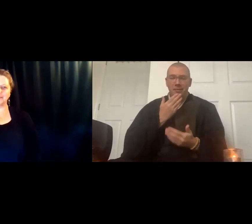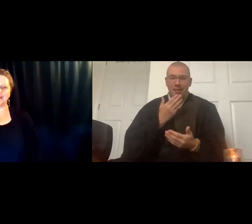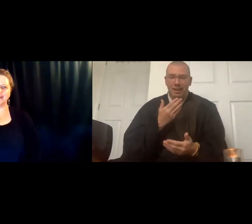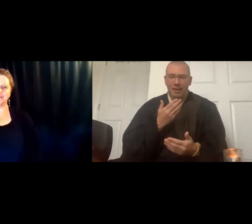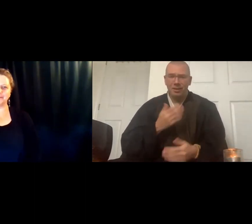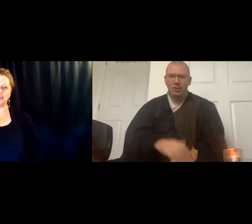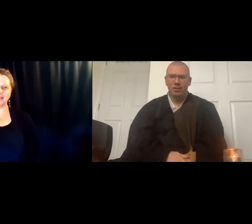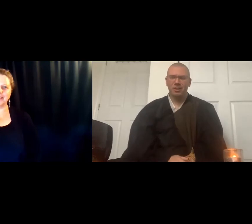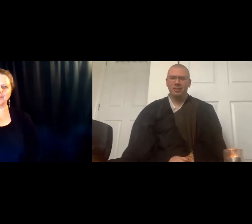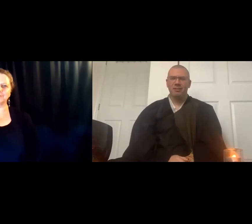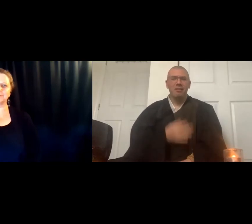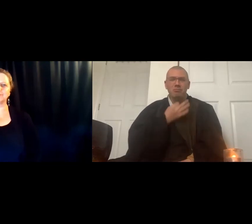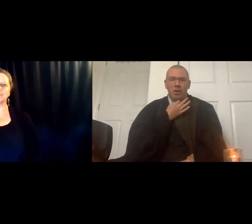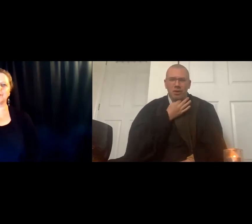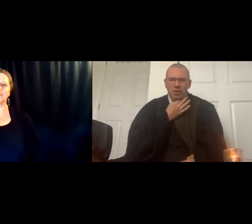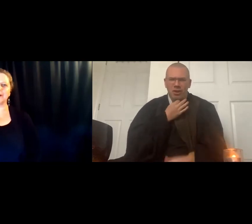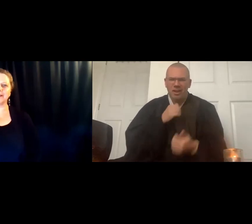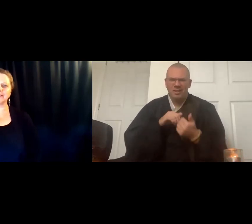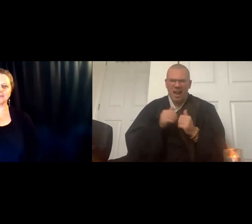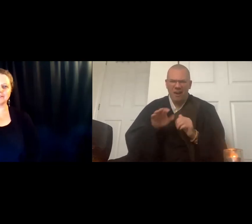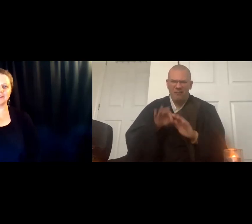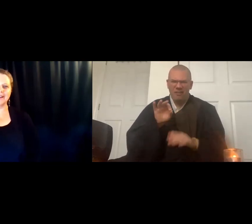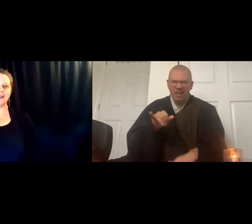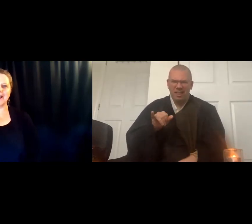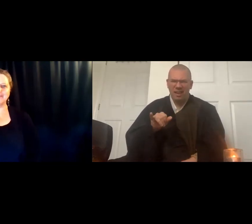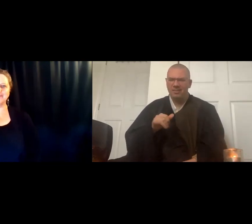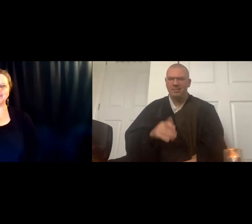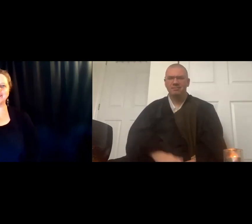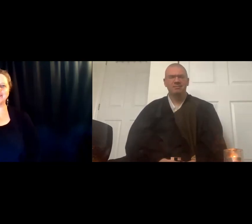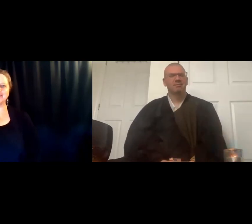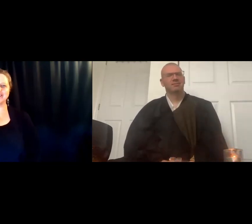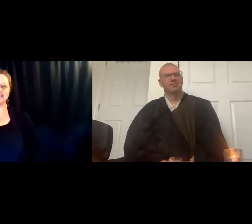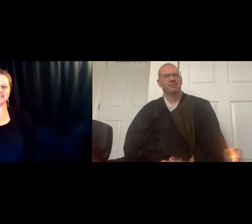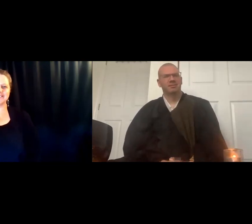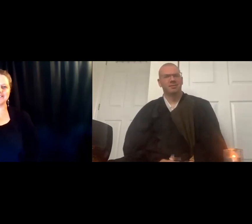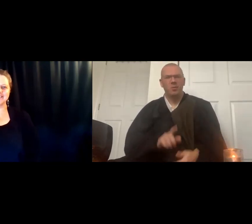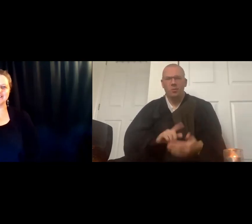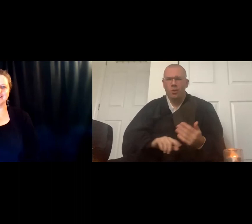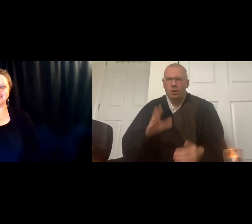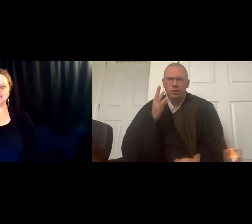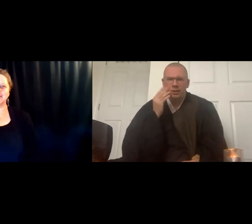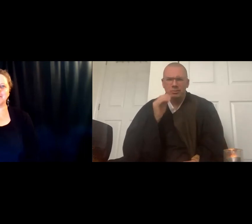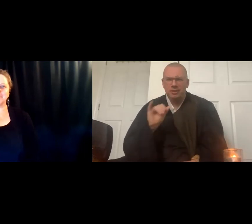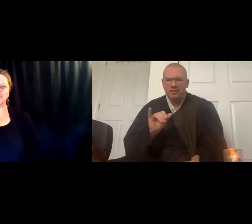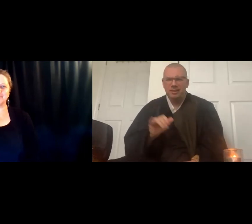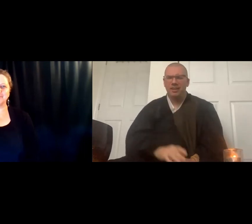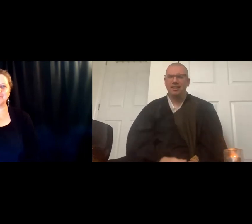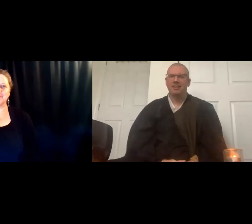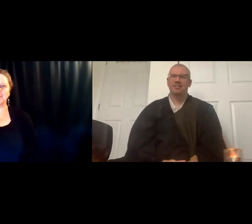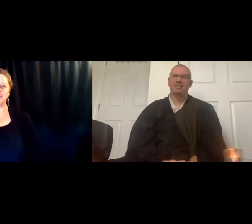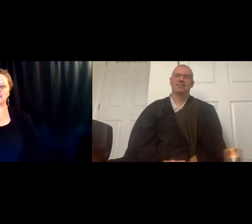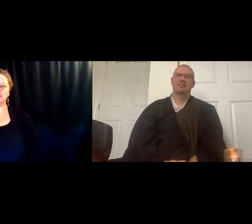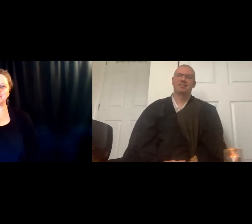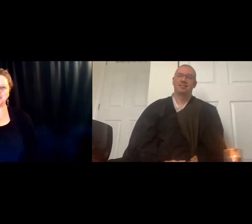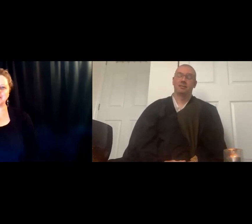And we're done. Thank you so much. I'm very curious to know